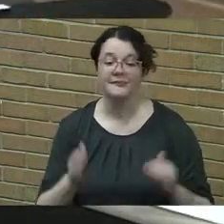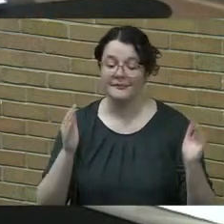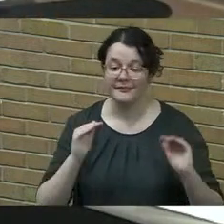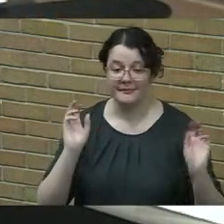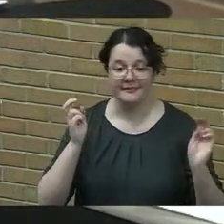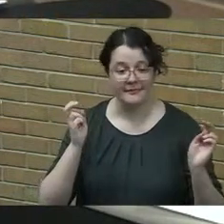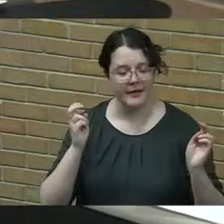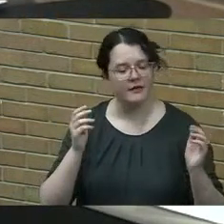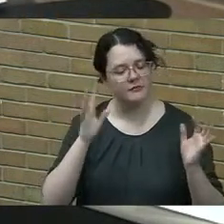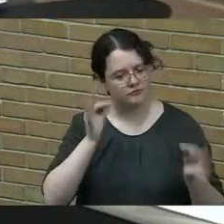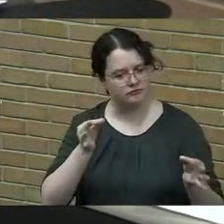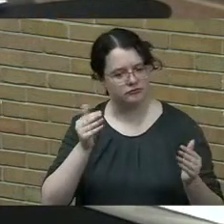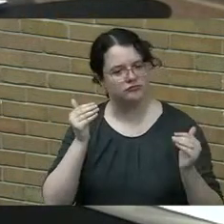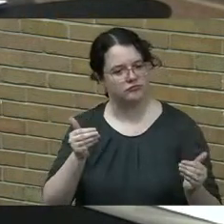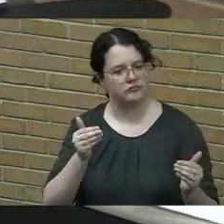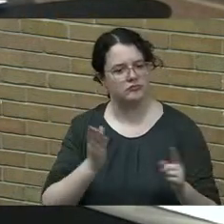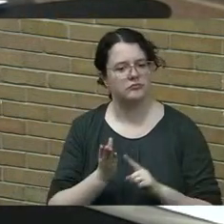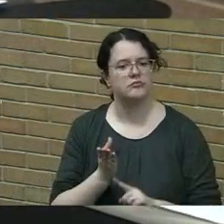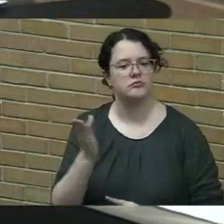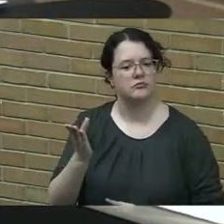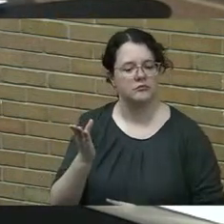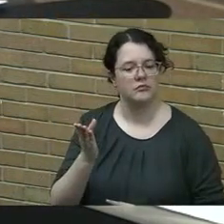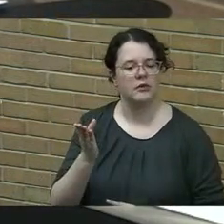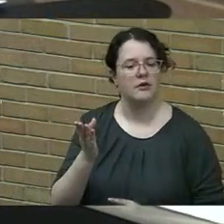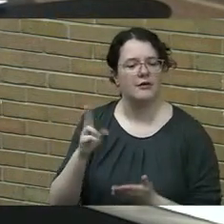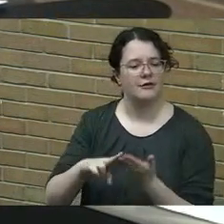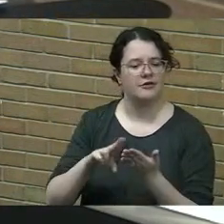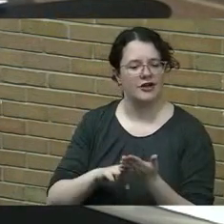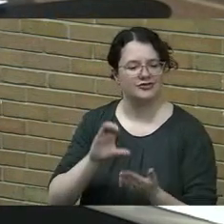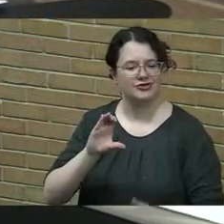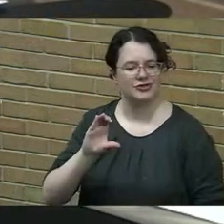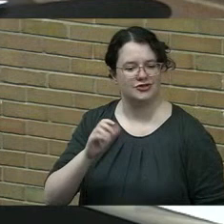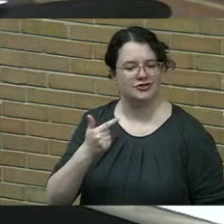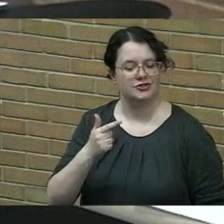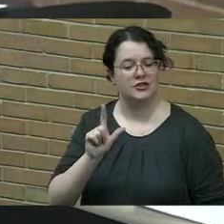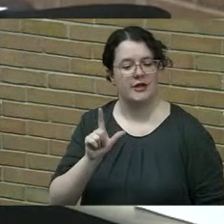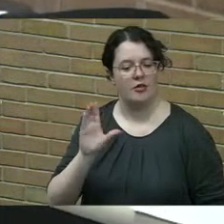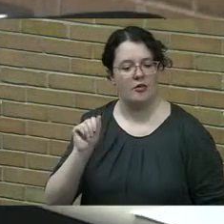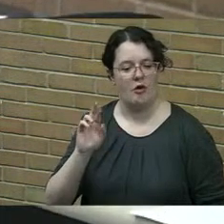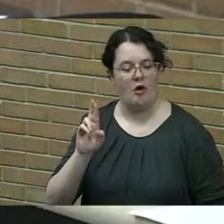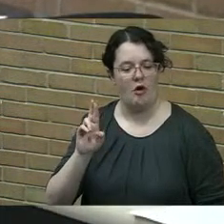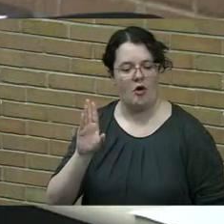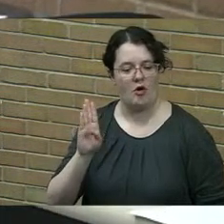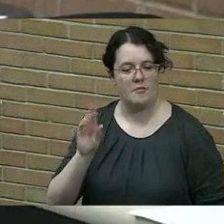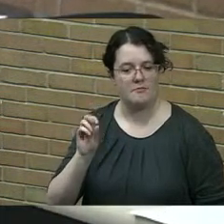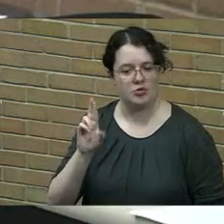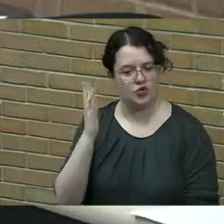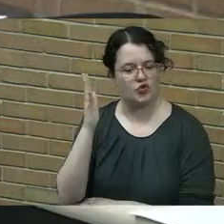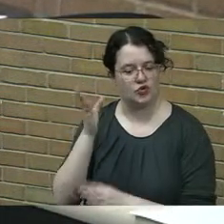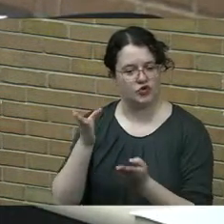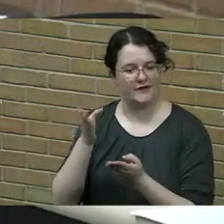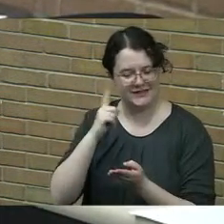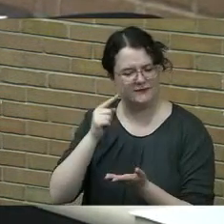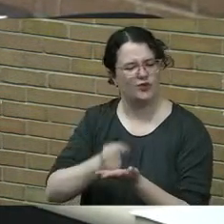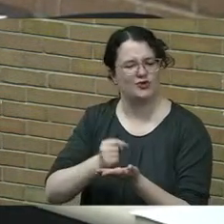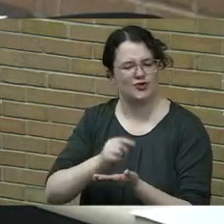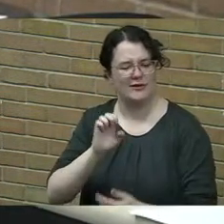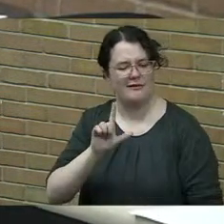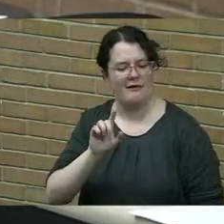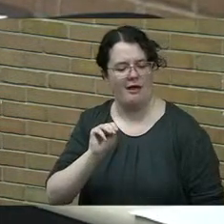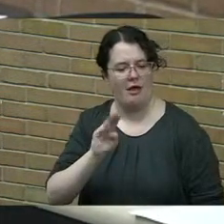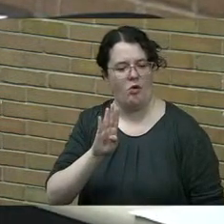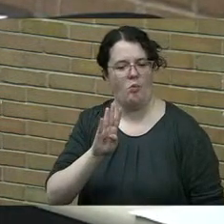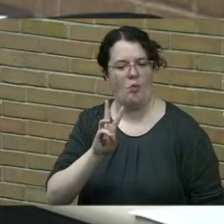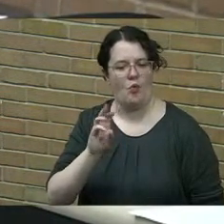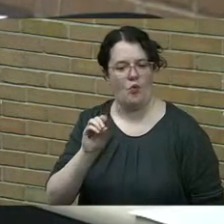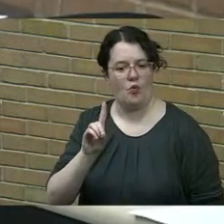award a bid contract to CGL Arbor Services for the treatment of emerald ash borer in an amount not